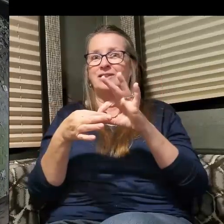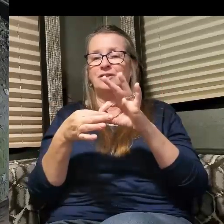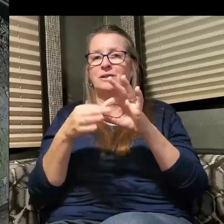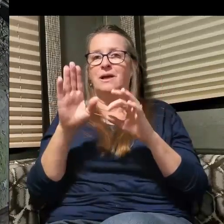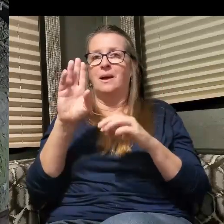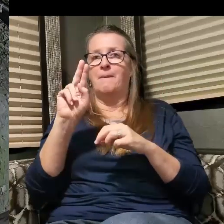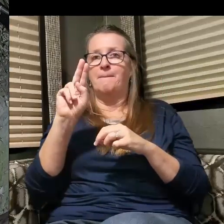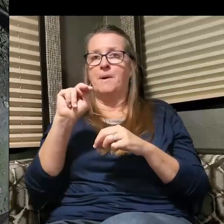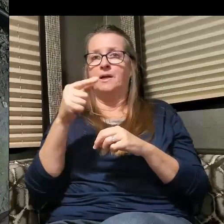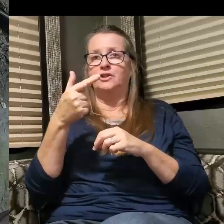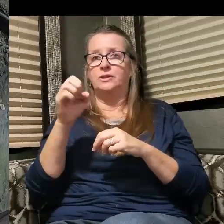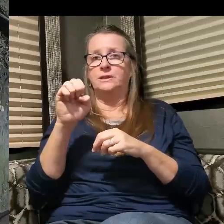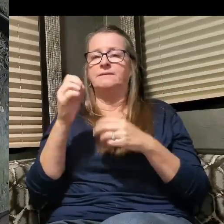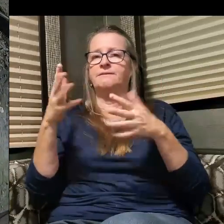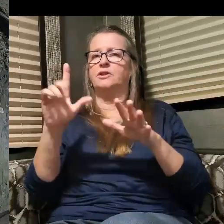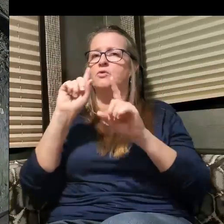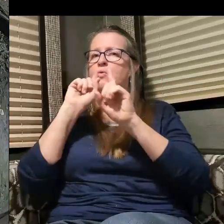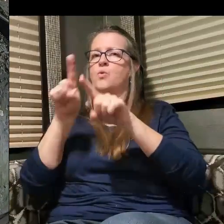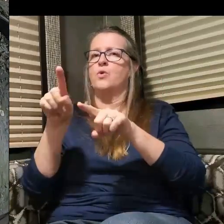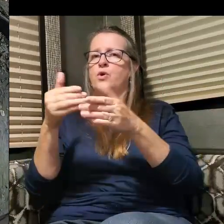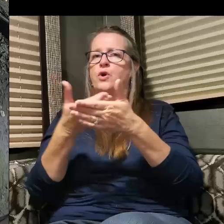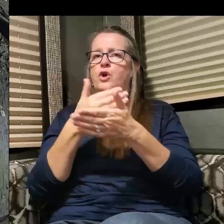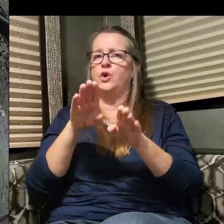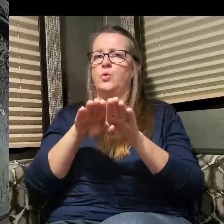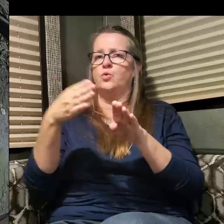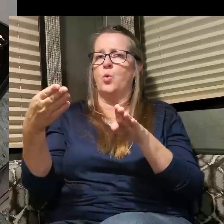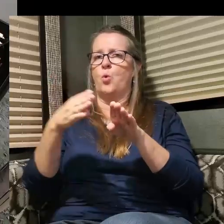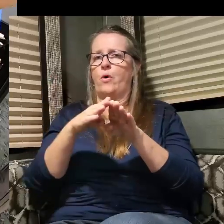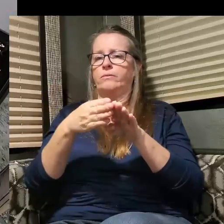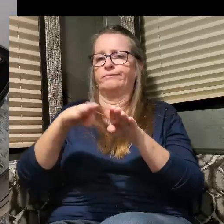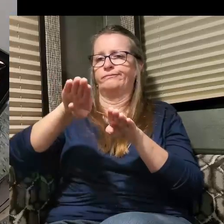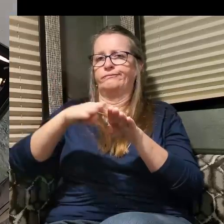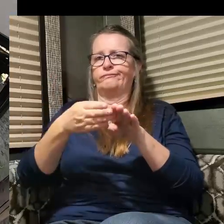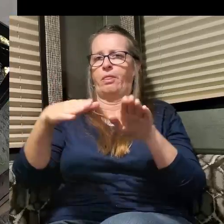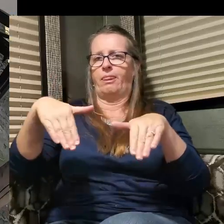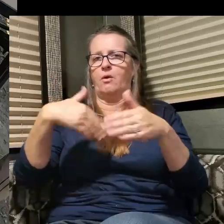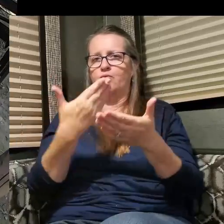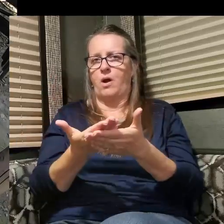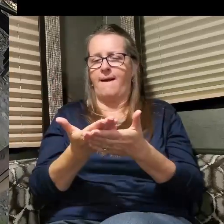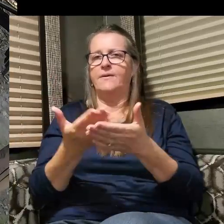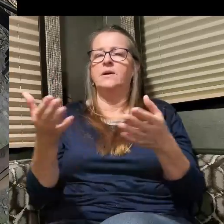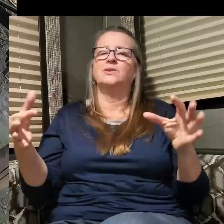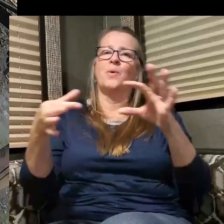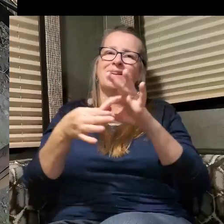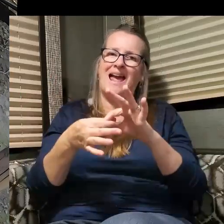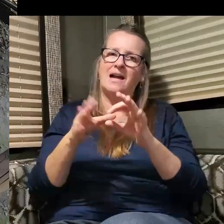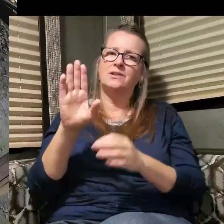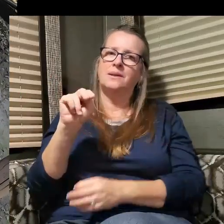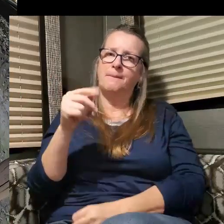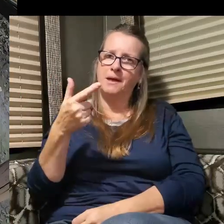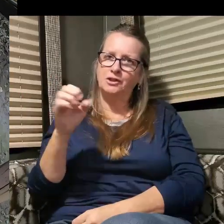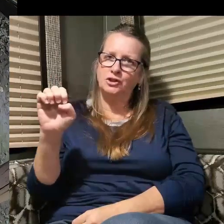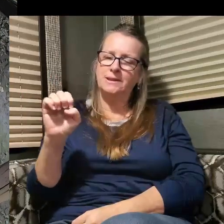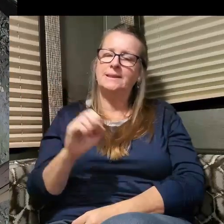bungee. We ordered a new door, it hasn't come yet. All right, so I have the bungee here. I attach the bungee down